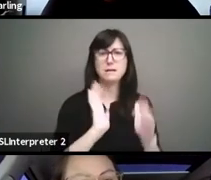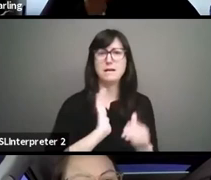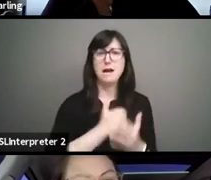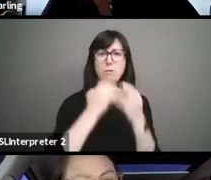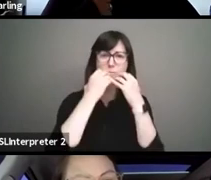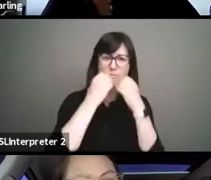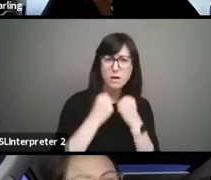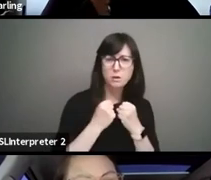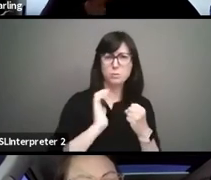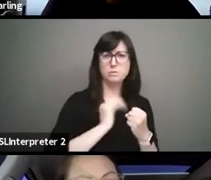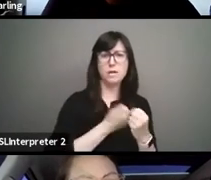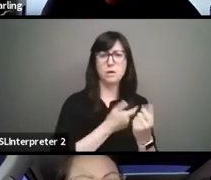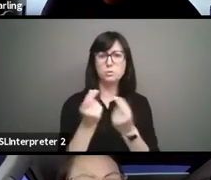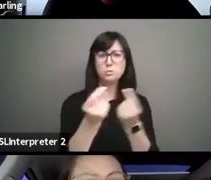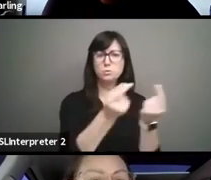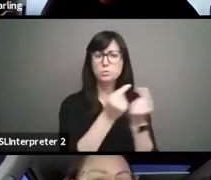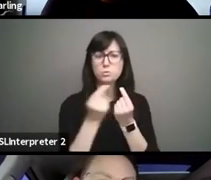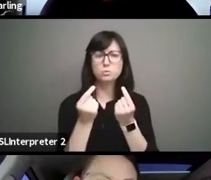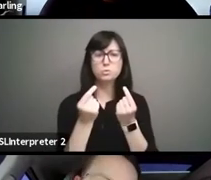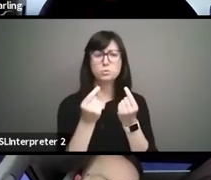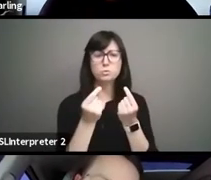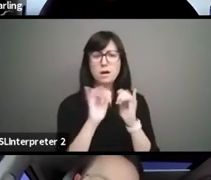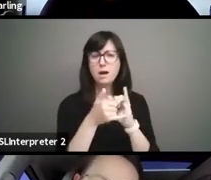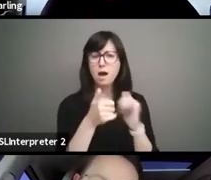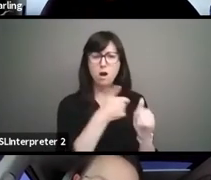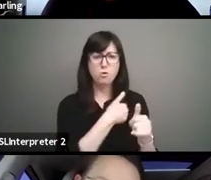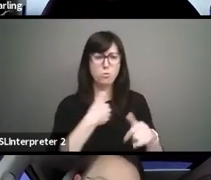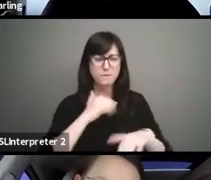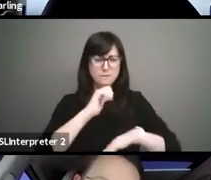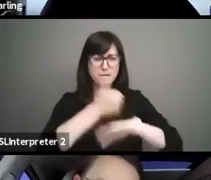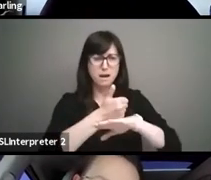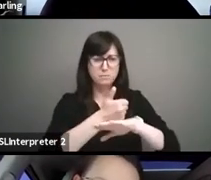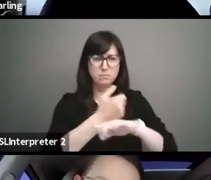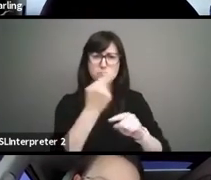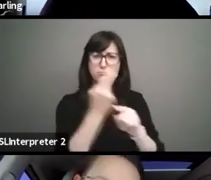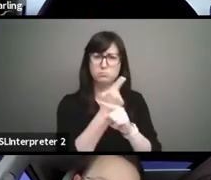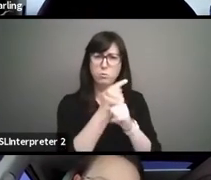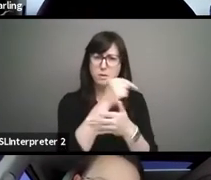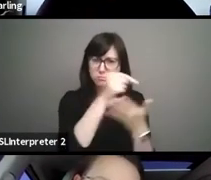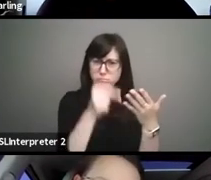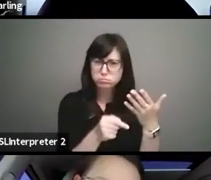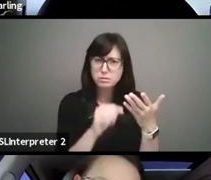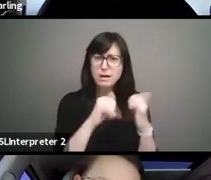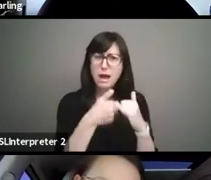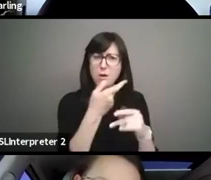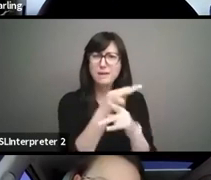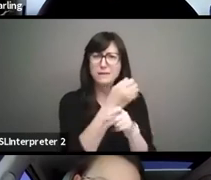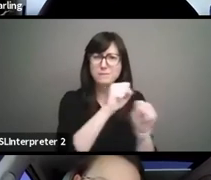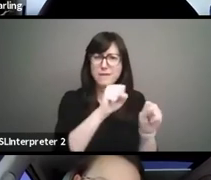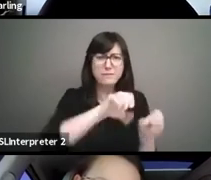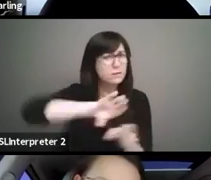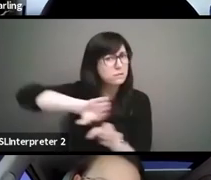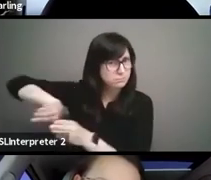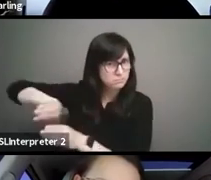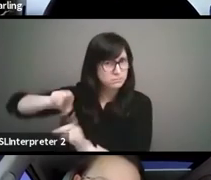practices and measures that we need to put in place to keep us safe and have the world we want to